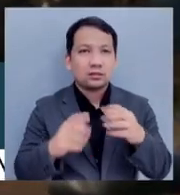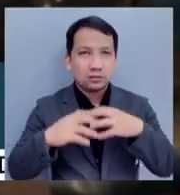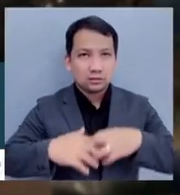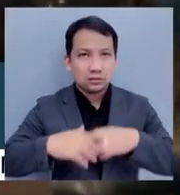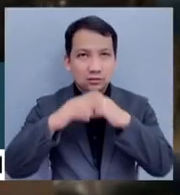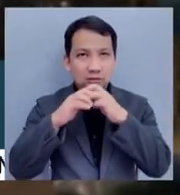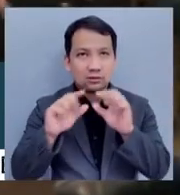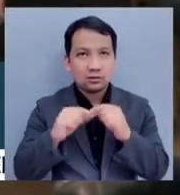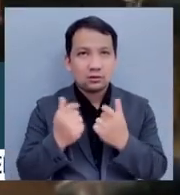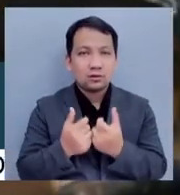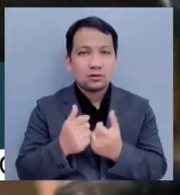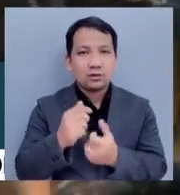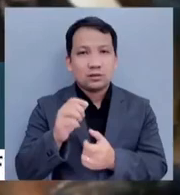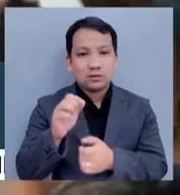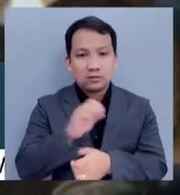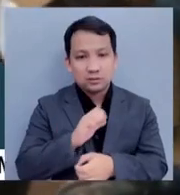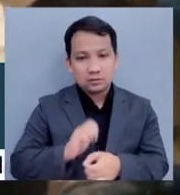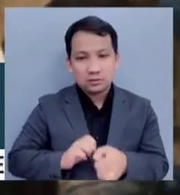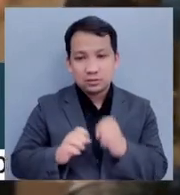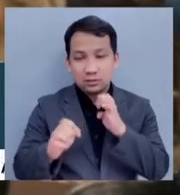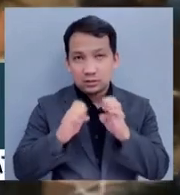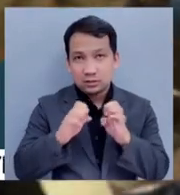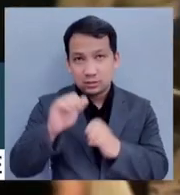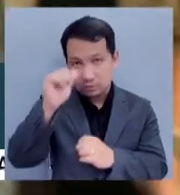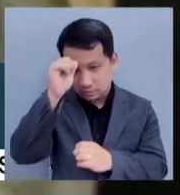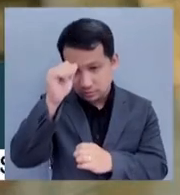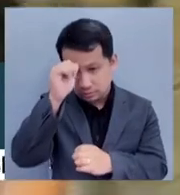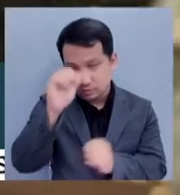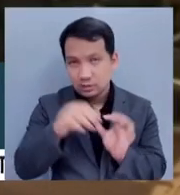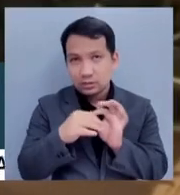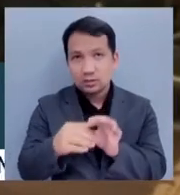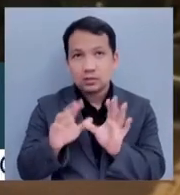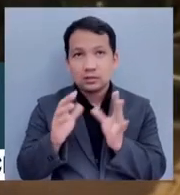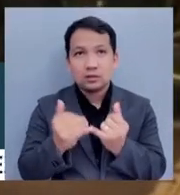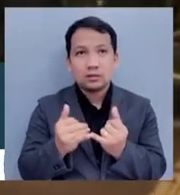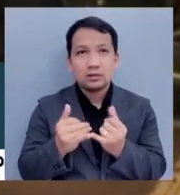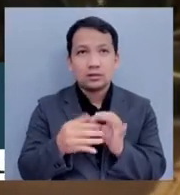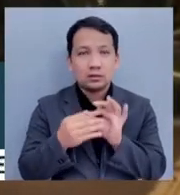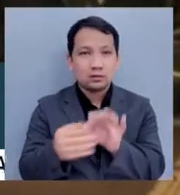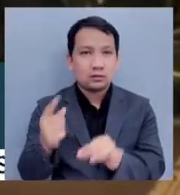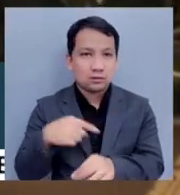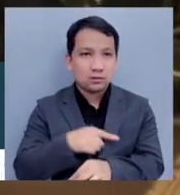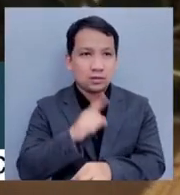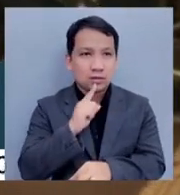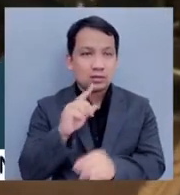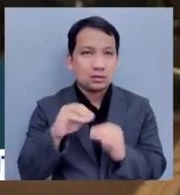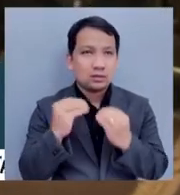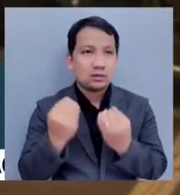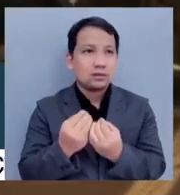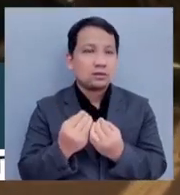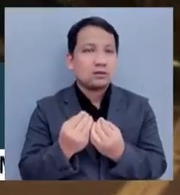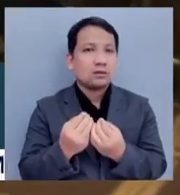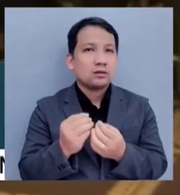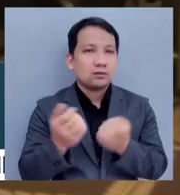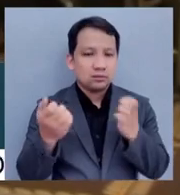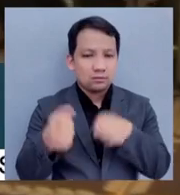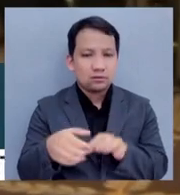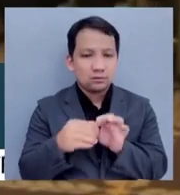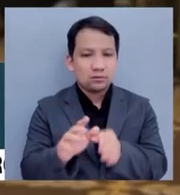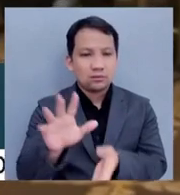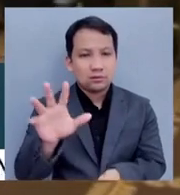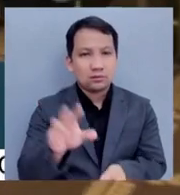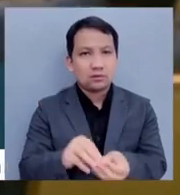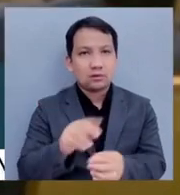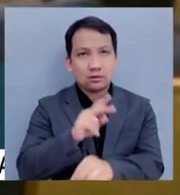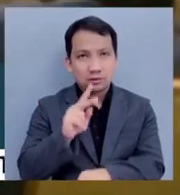sector. The Embassy of India and the Indian Electrical and Electronics Manufacturers organized a 4-day event with the